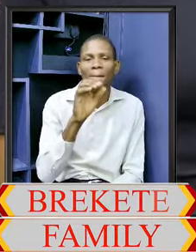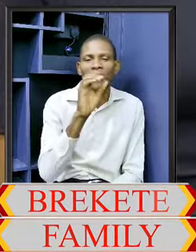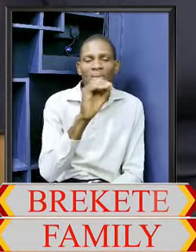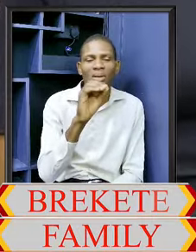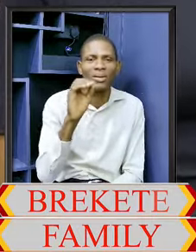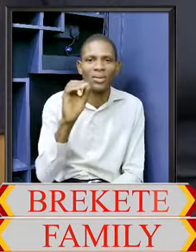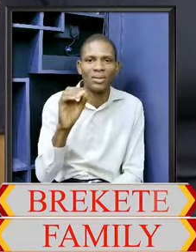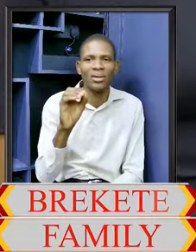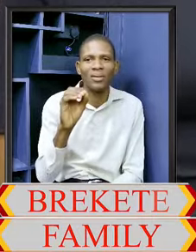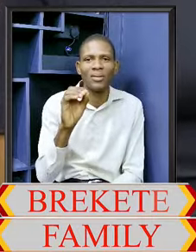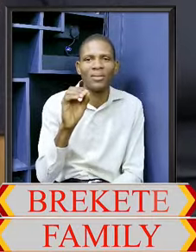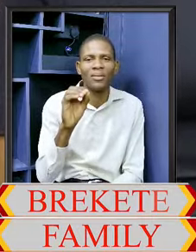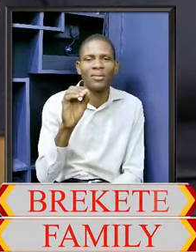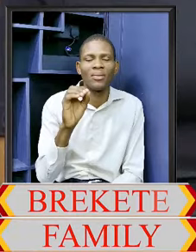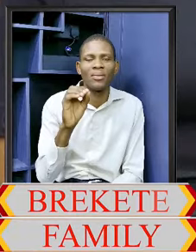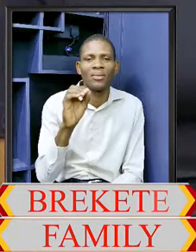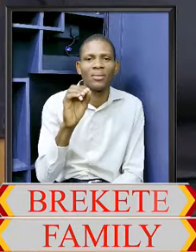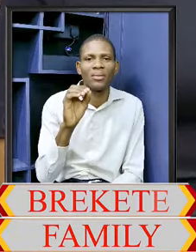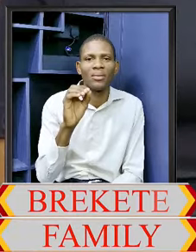00